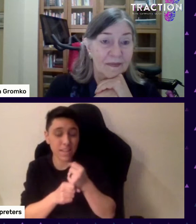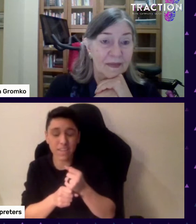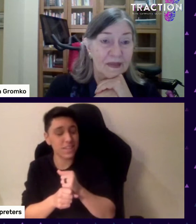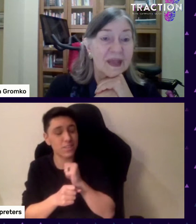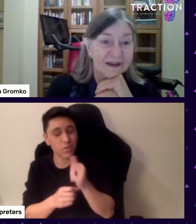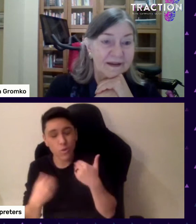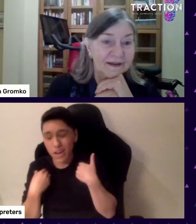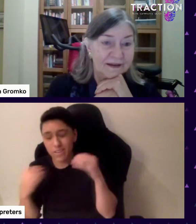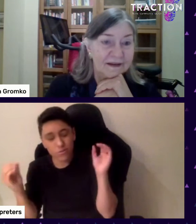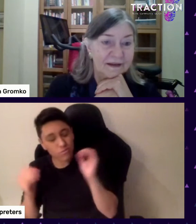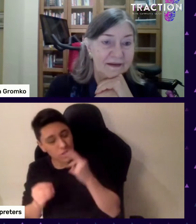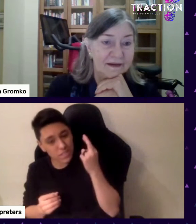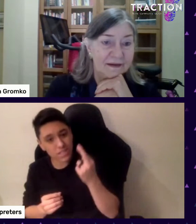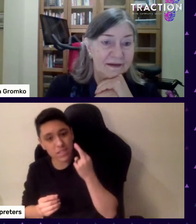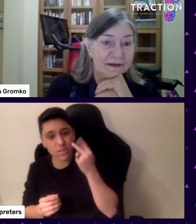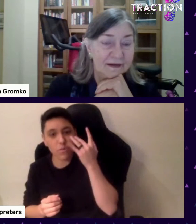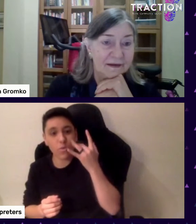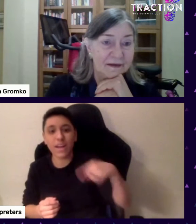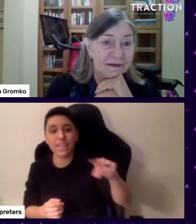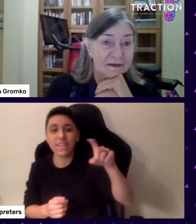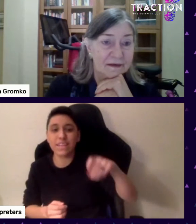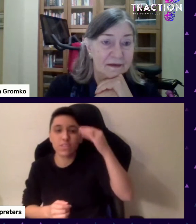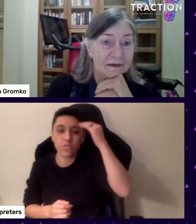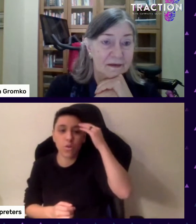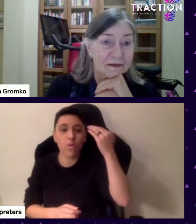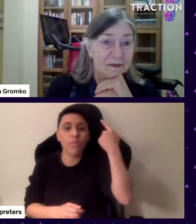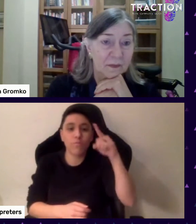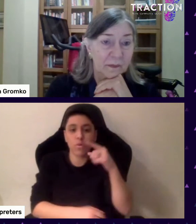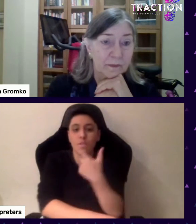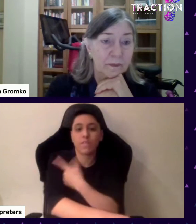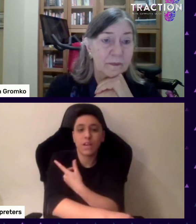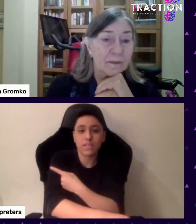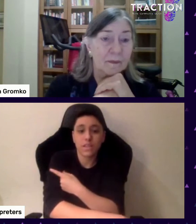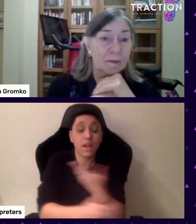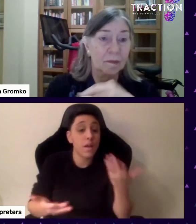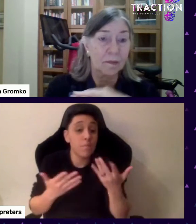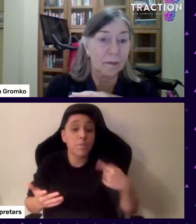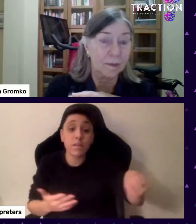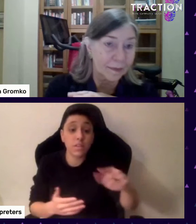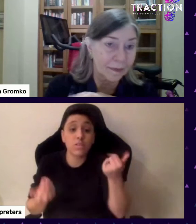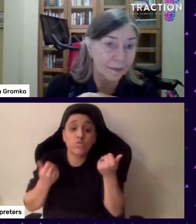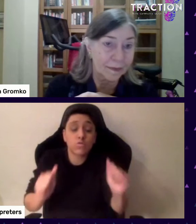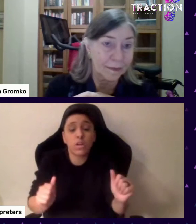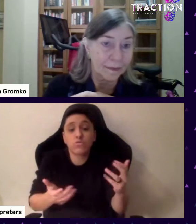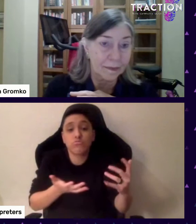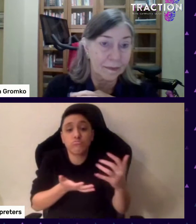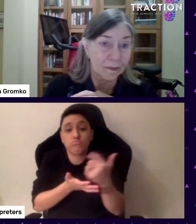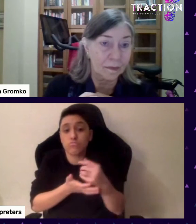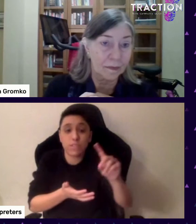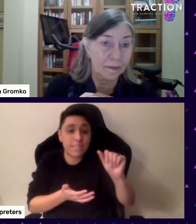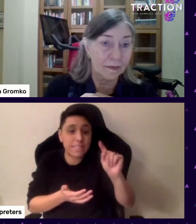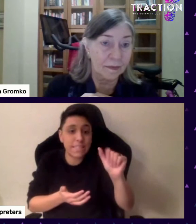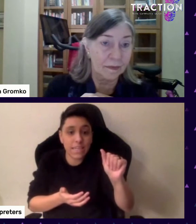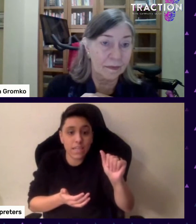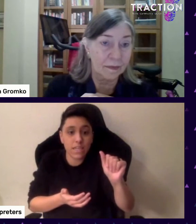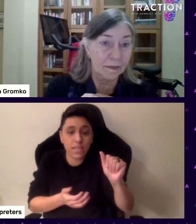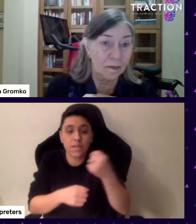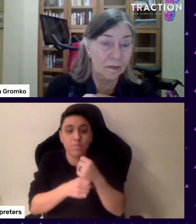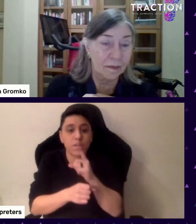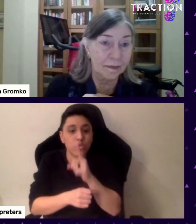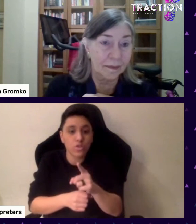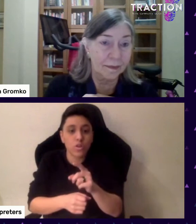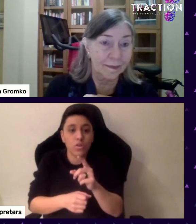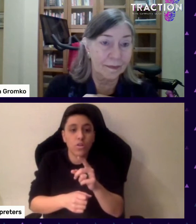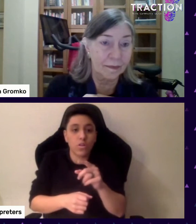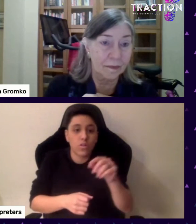a reason that they would have to know for the vaccine, but maybe they are trying to just make sure that their records are up to date, you know, or